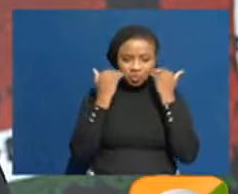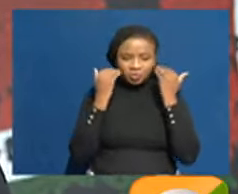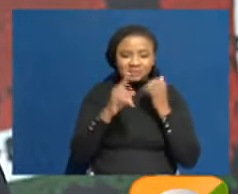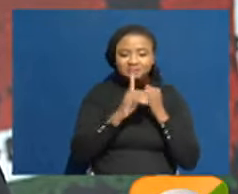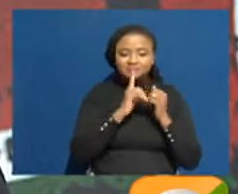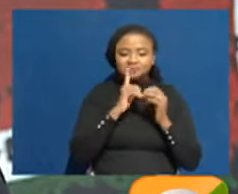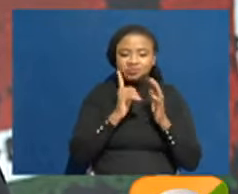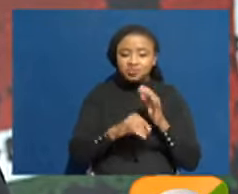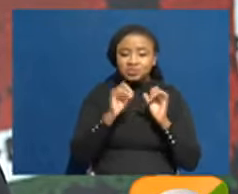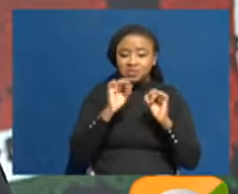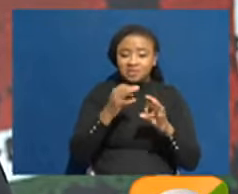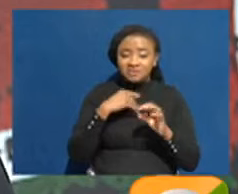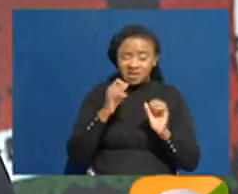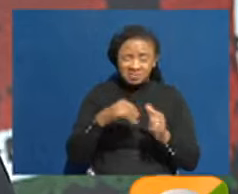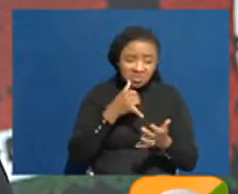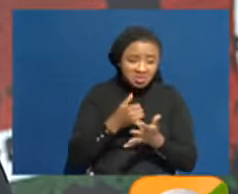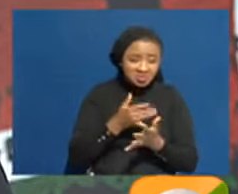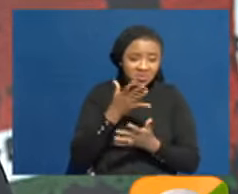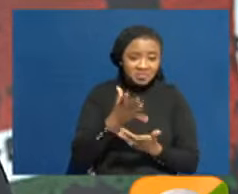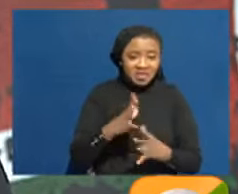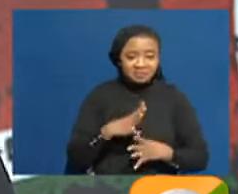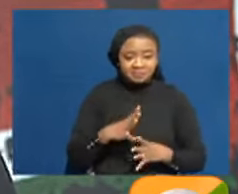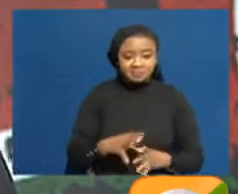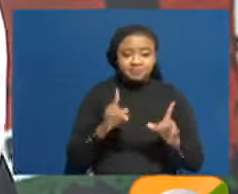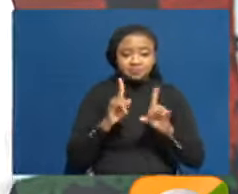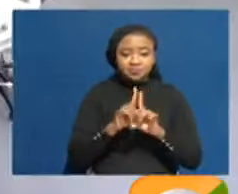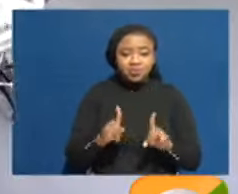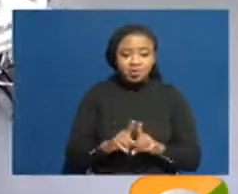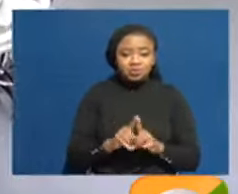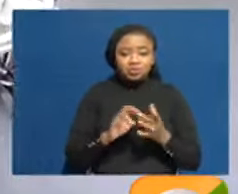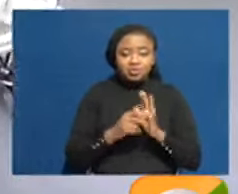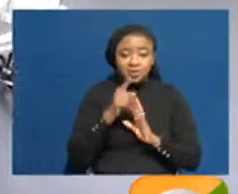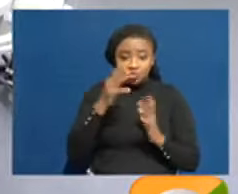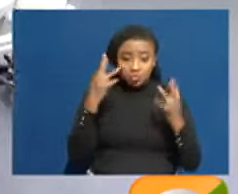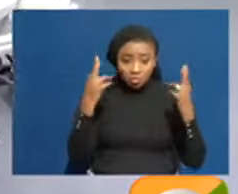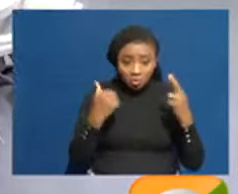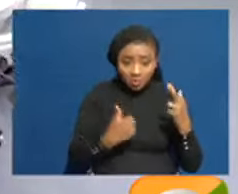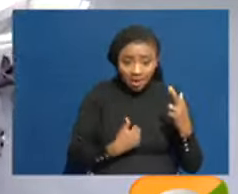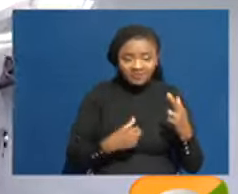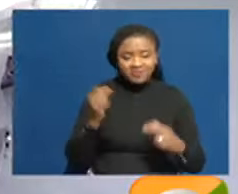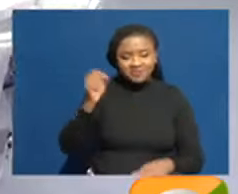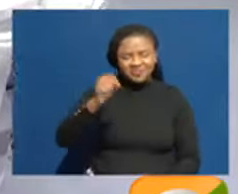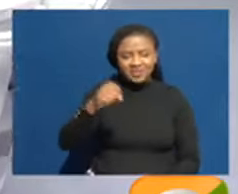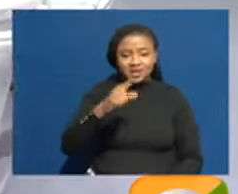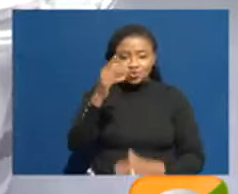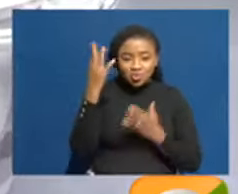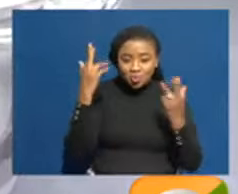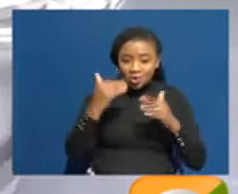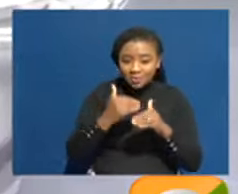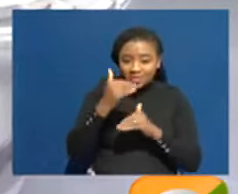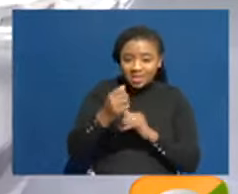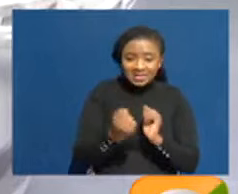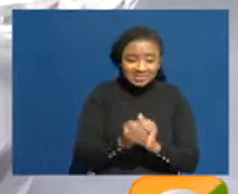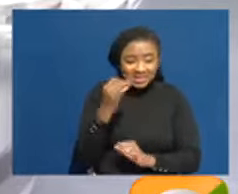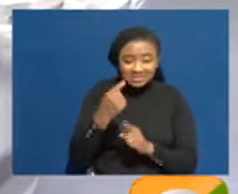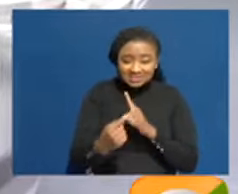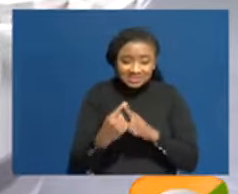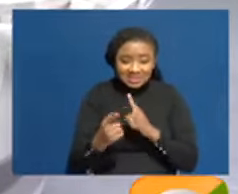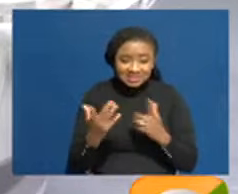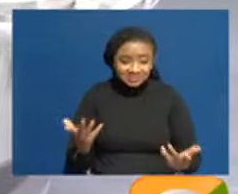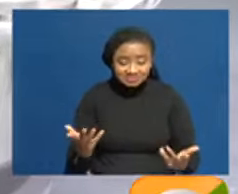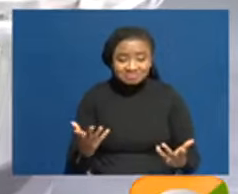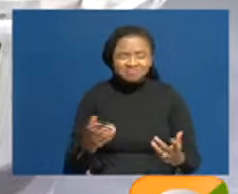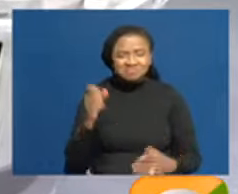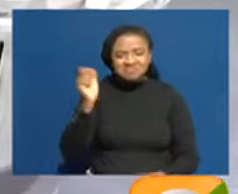account for breaching the law. Yes. Senior Counsel, at the end of the day, you hopeful? Yes, absolutely. The absolutely. Next 13 years, the next... Oh, absolutely.